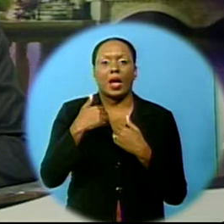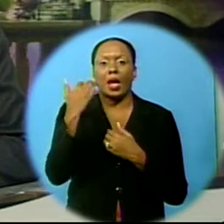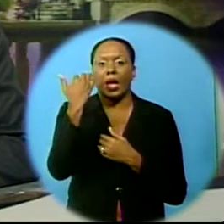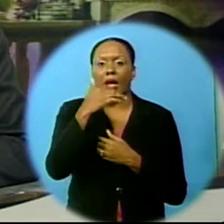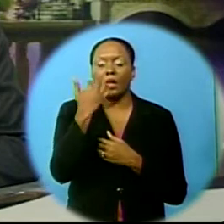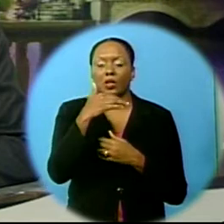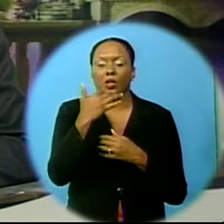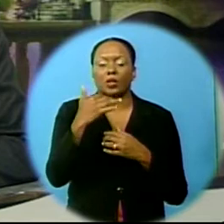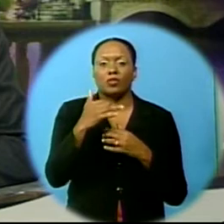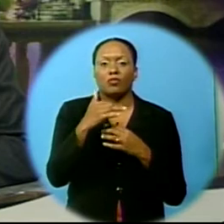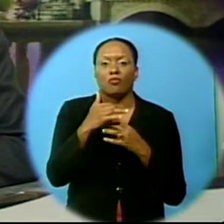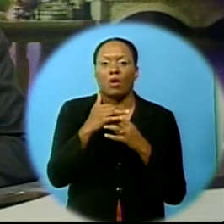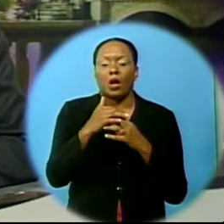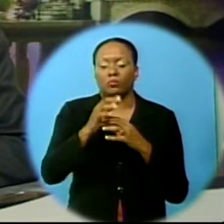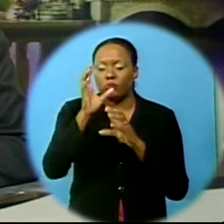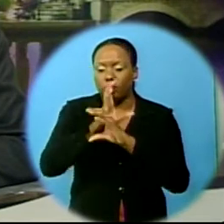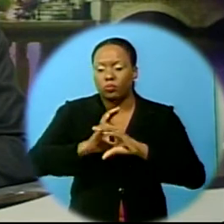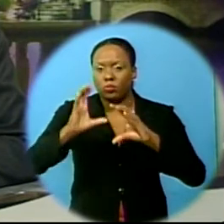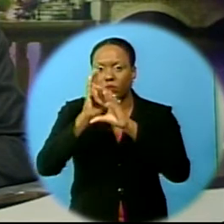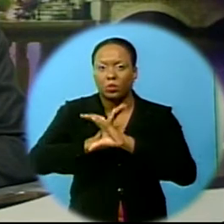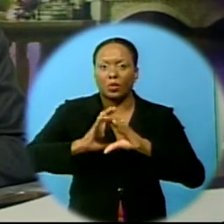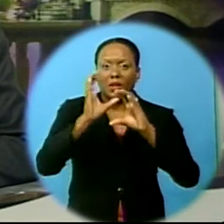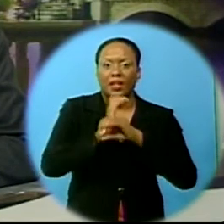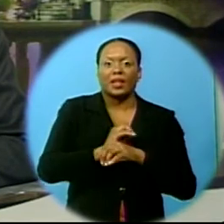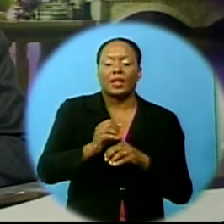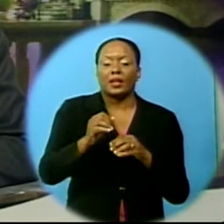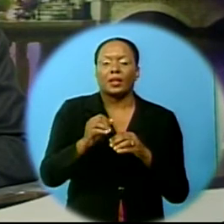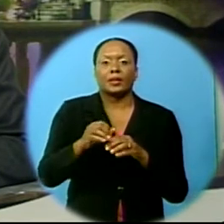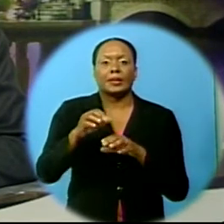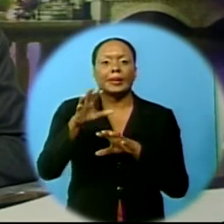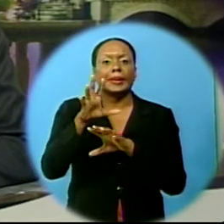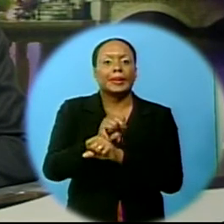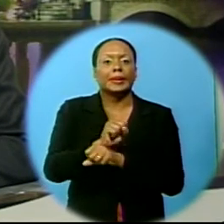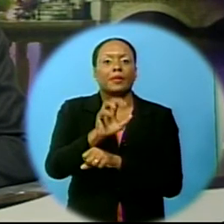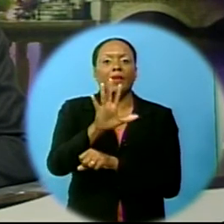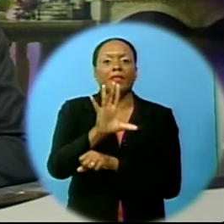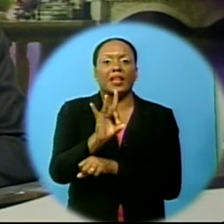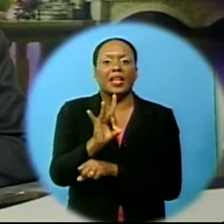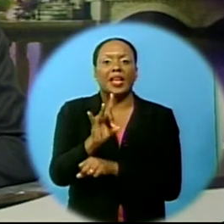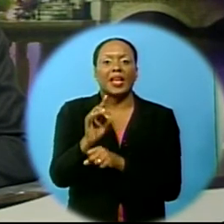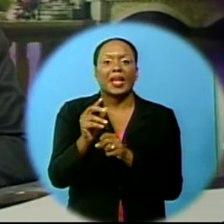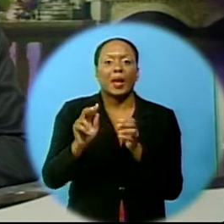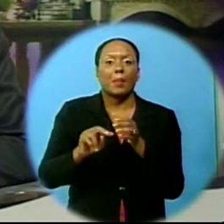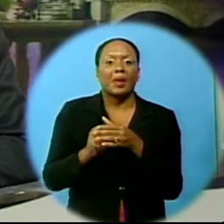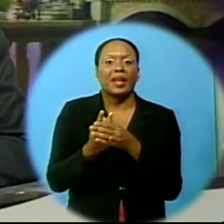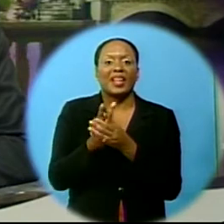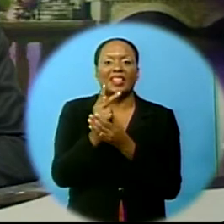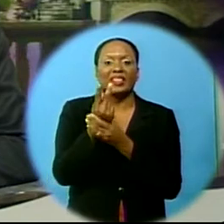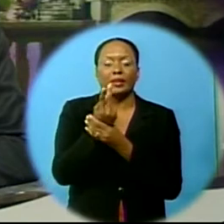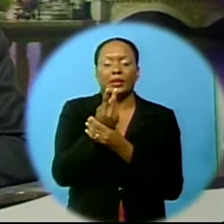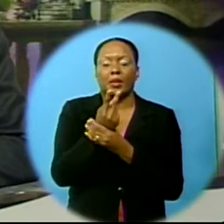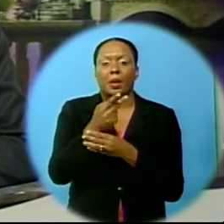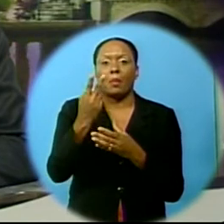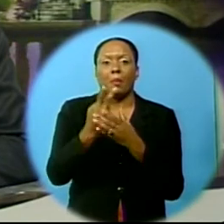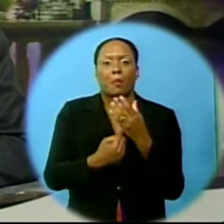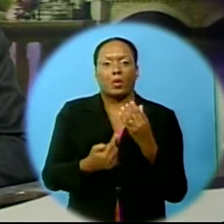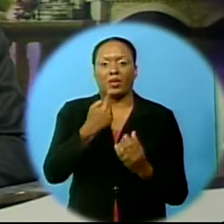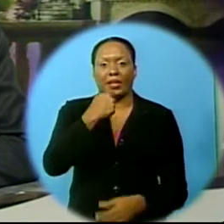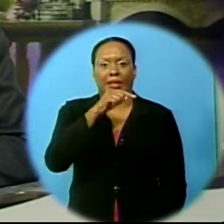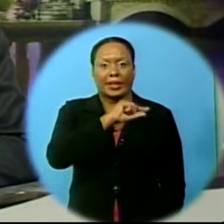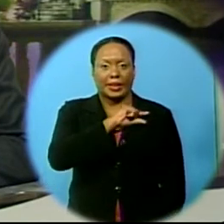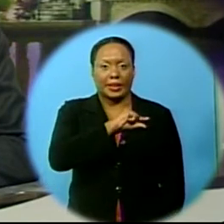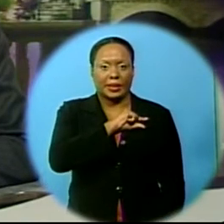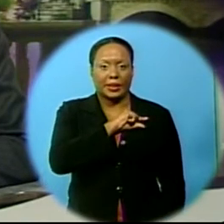at Hopefield Christchurch. 58 cannabis plants were seized. They pleaded guilty before Magistrate Wanda Blair at the District B Magistrates